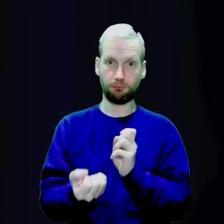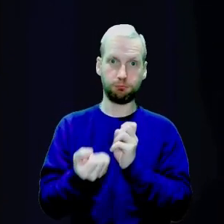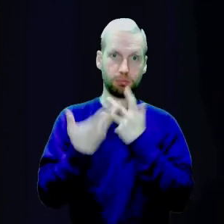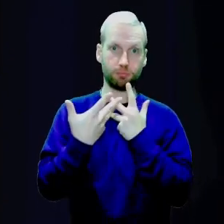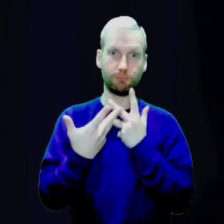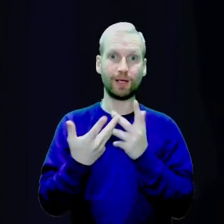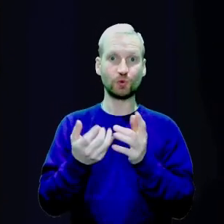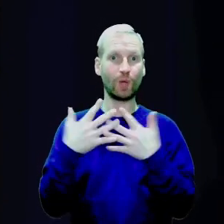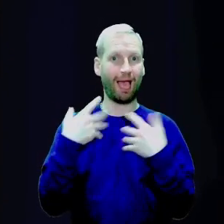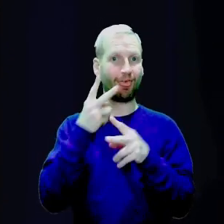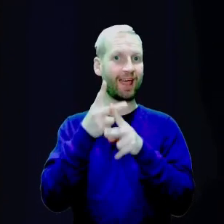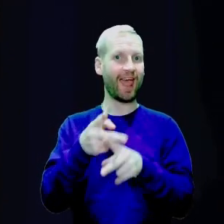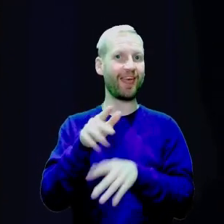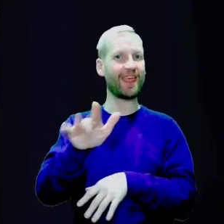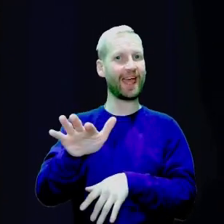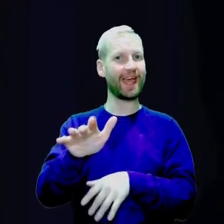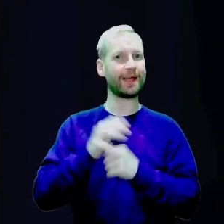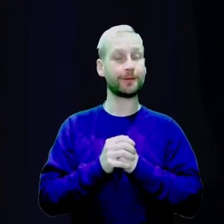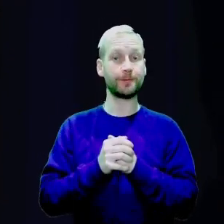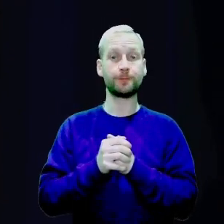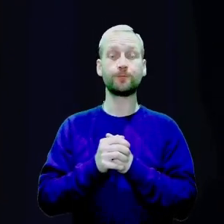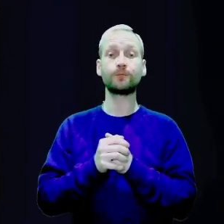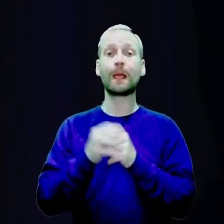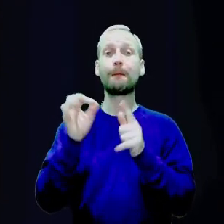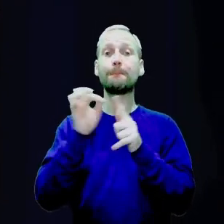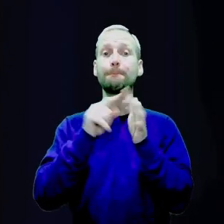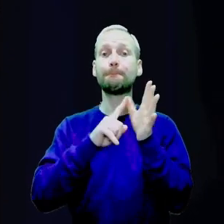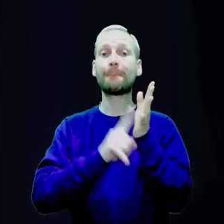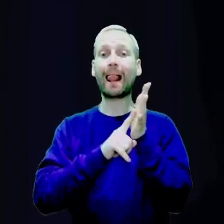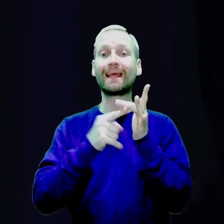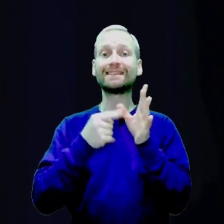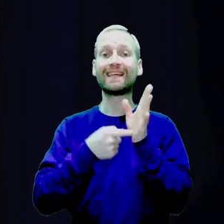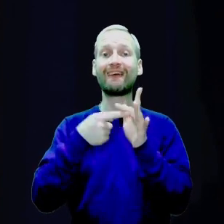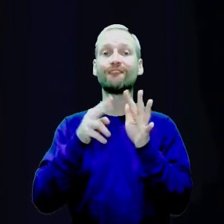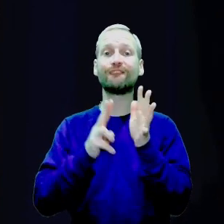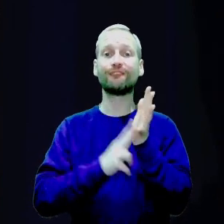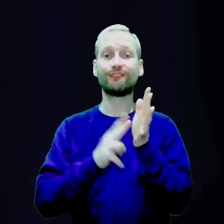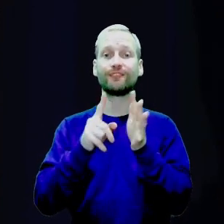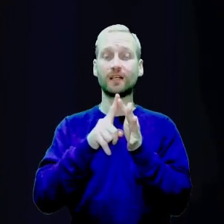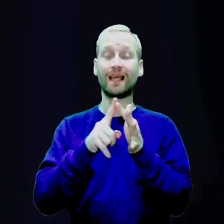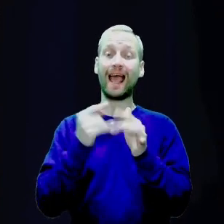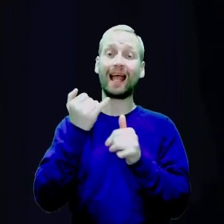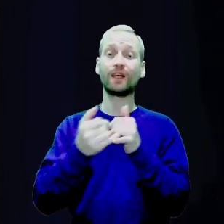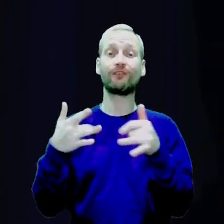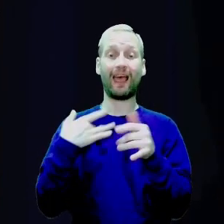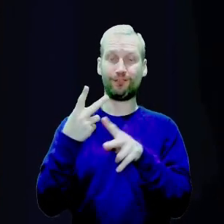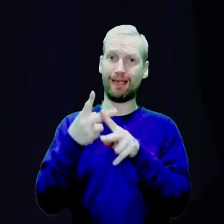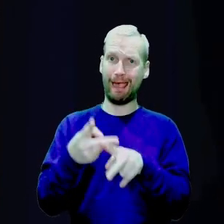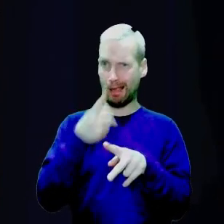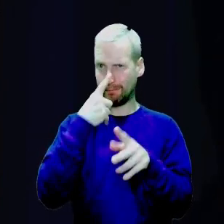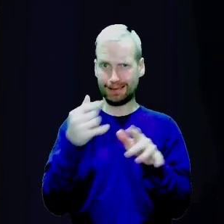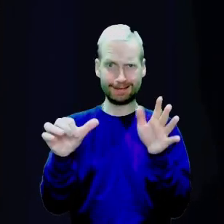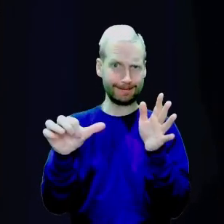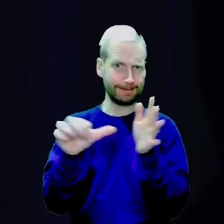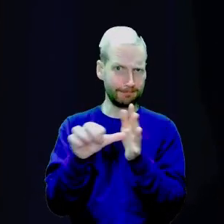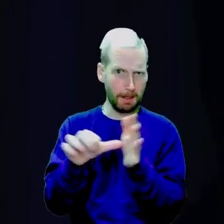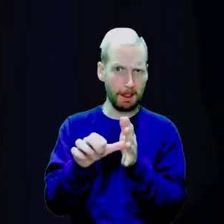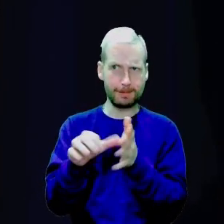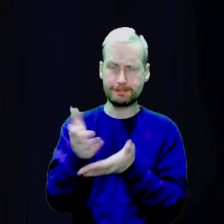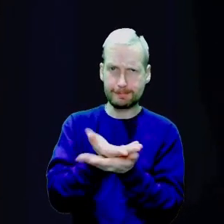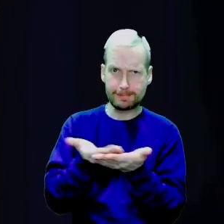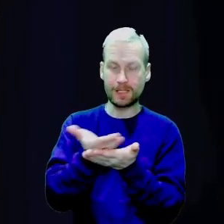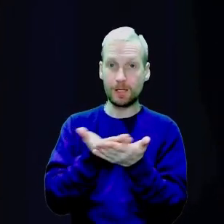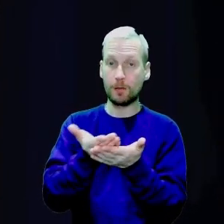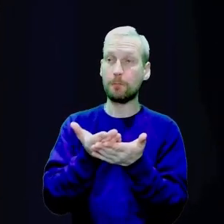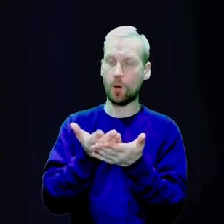there. Palliative and end-of-life care can often be difficult things to talk about. Communities are doing a lot of work